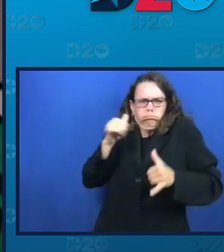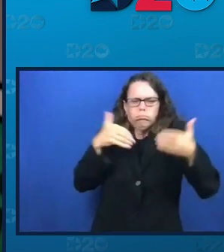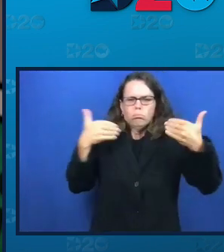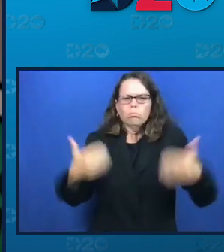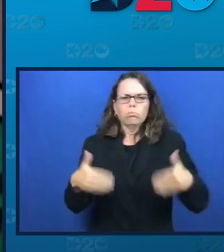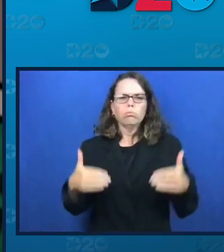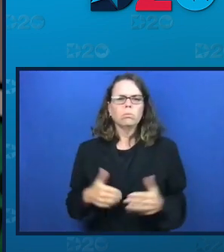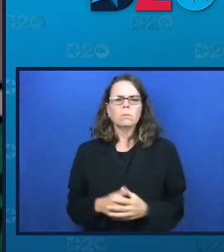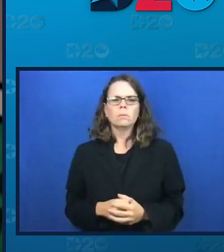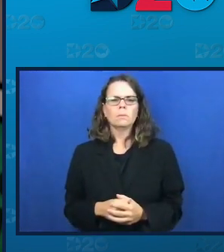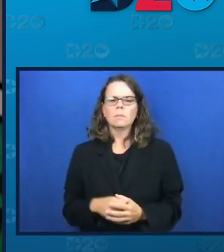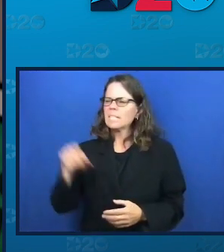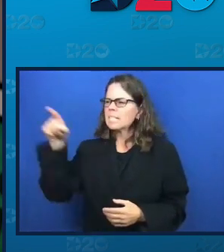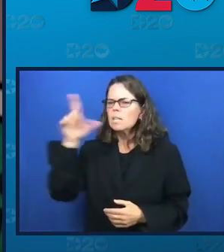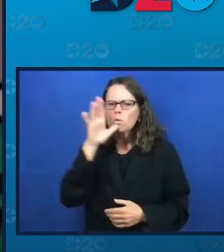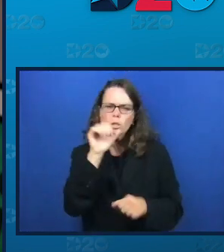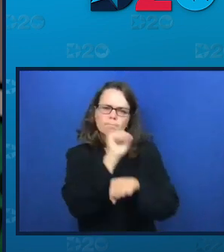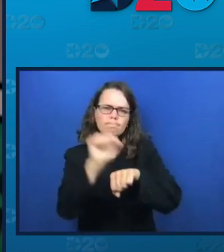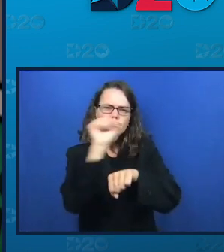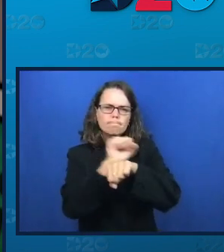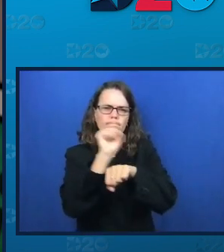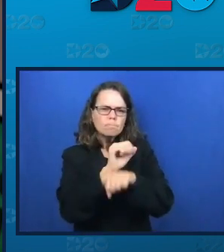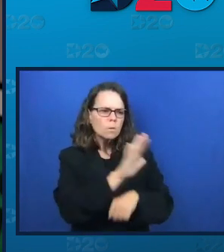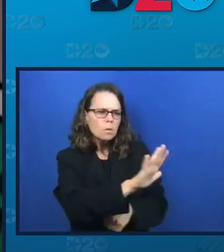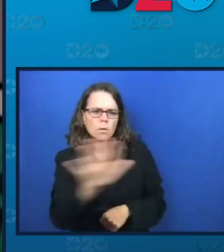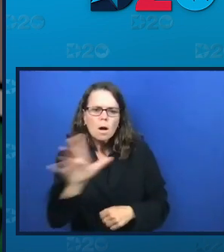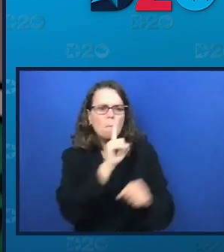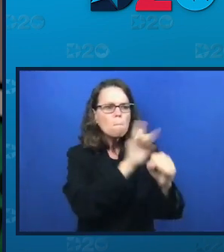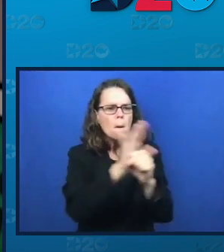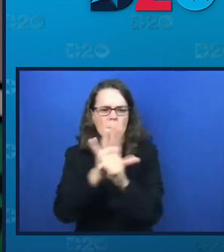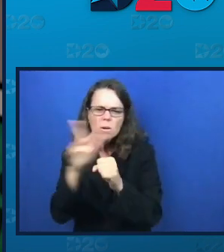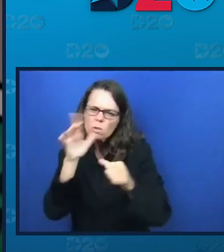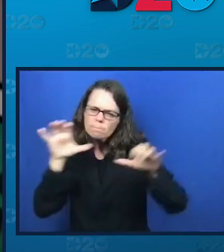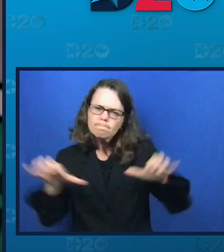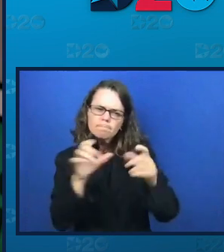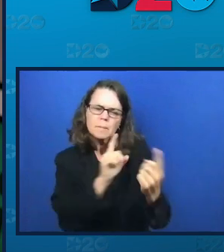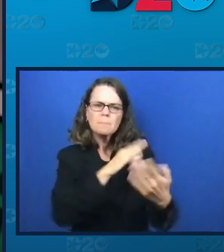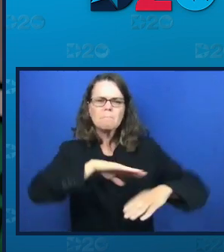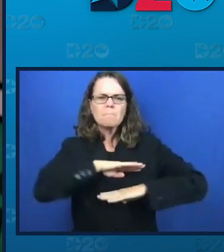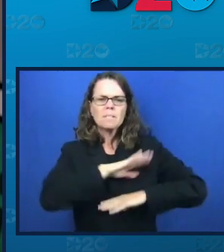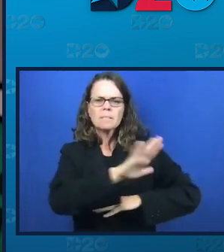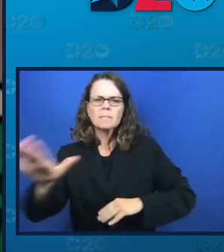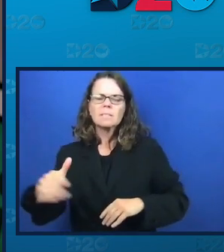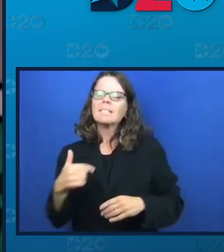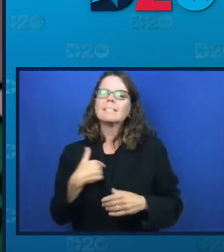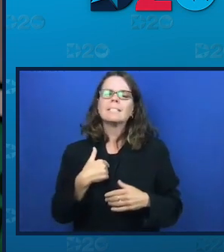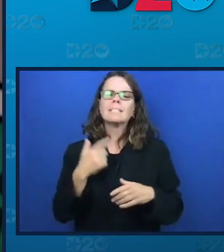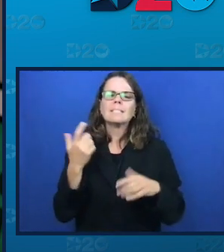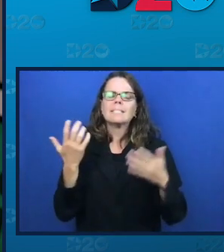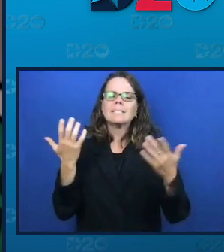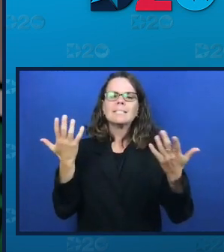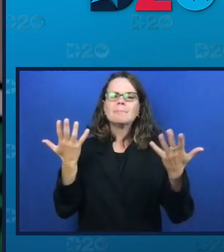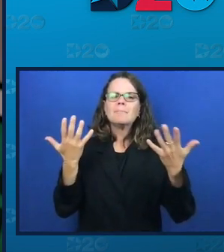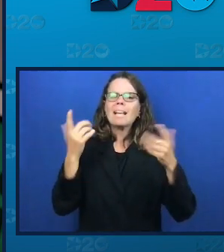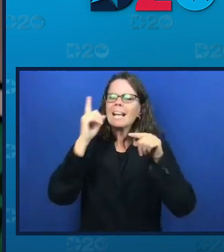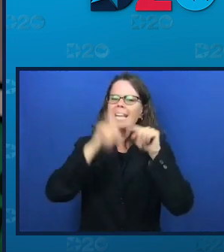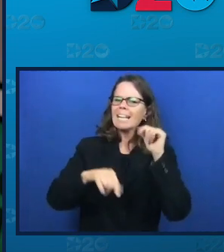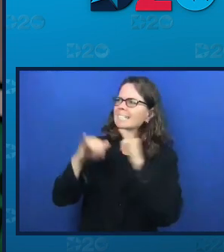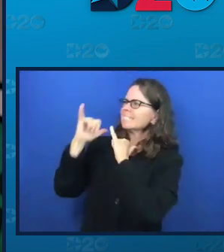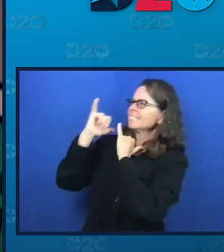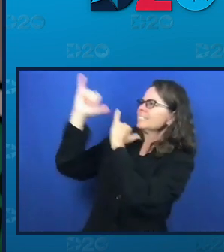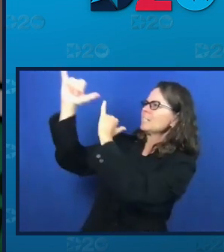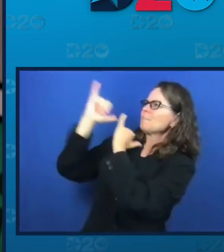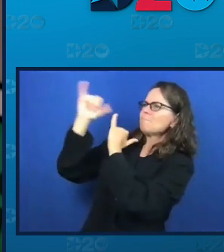often think that they can't make a difference, like our civil rights icons. But every person in the